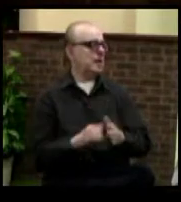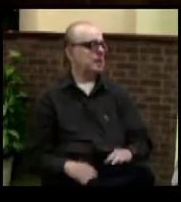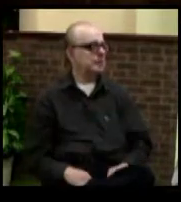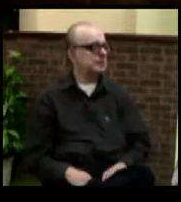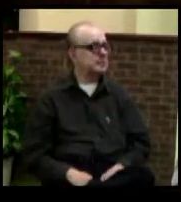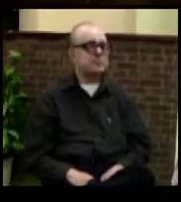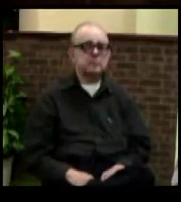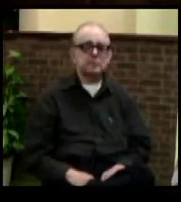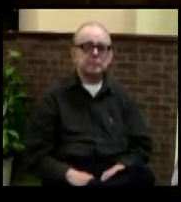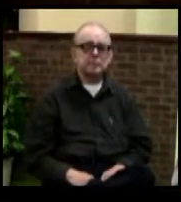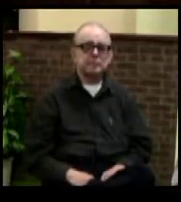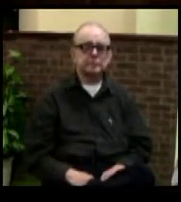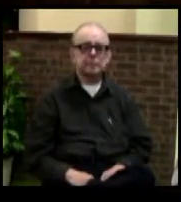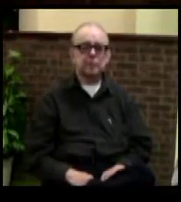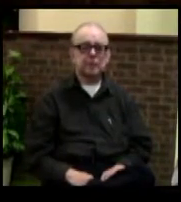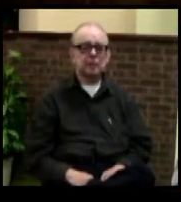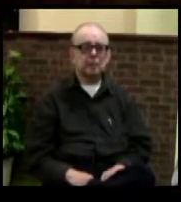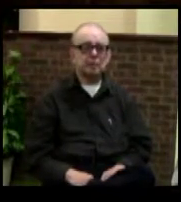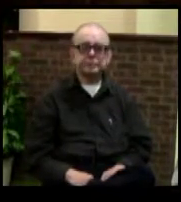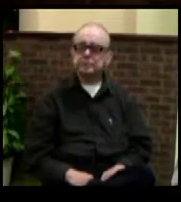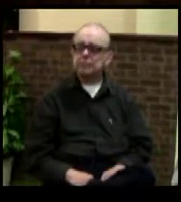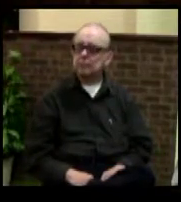this?